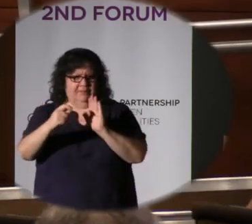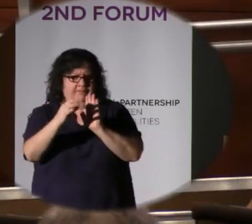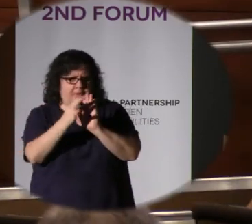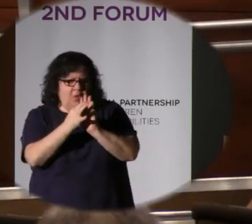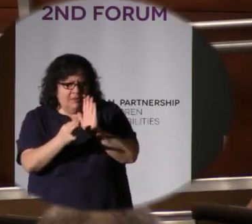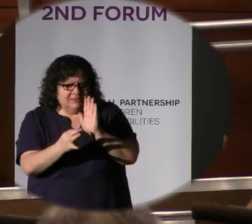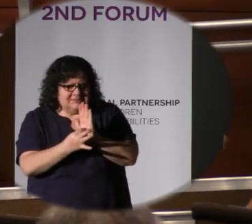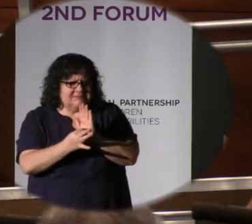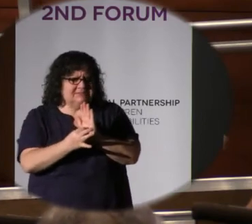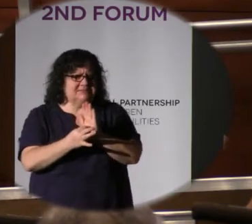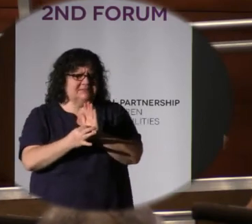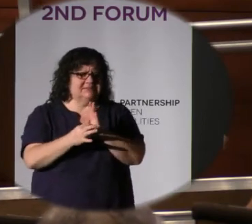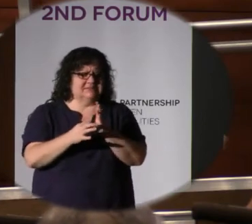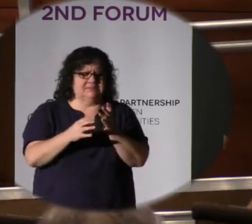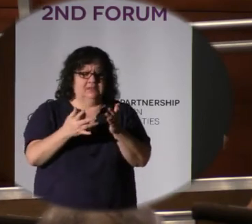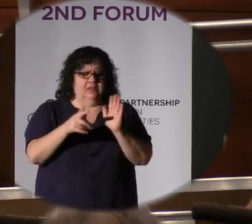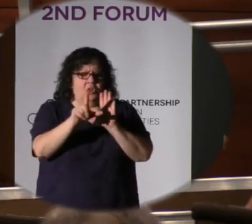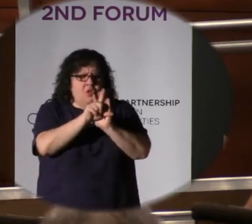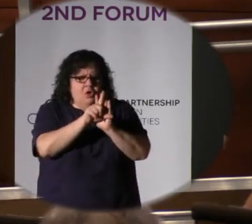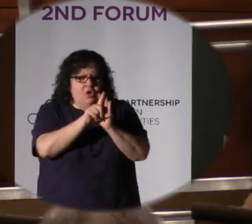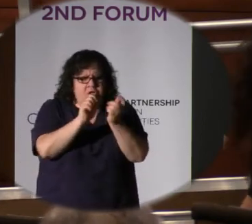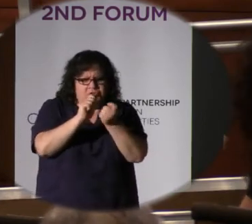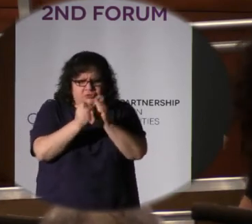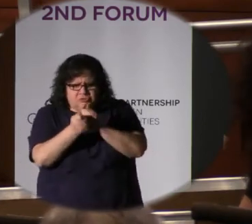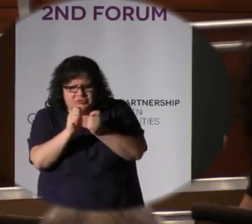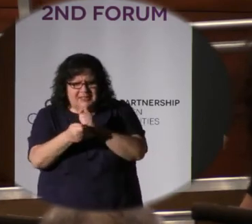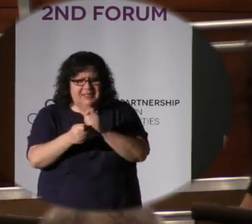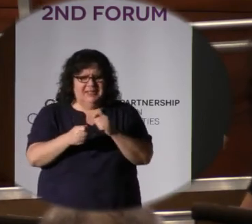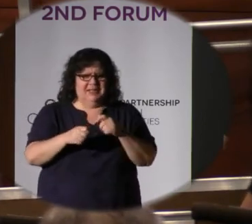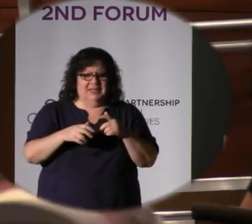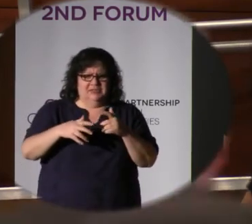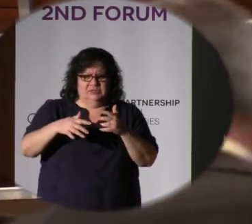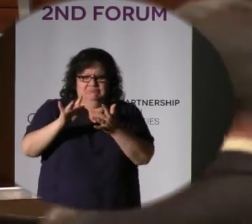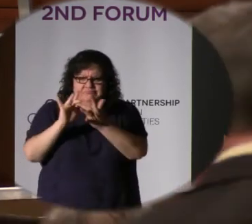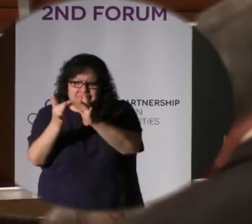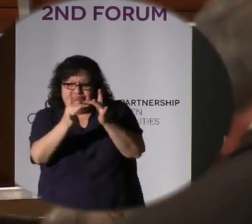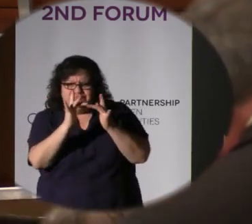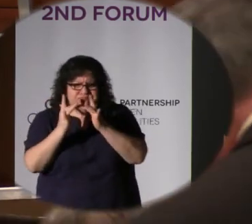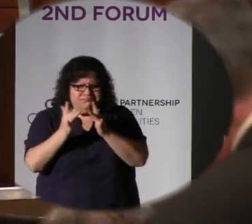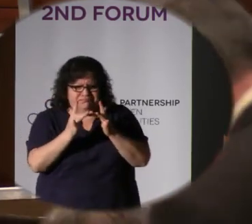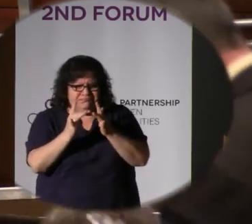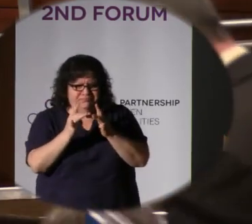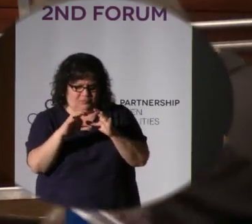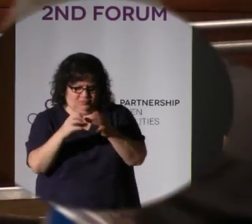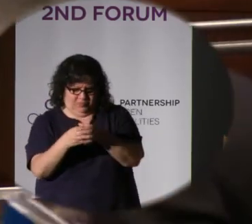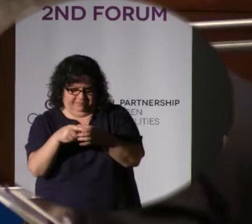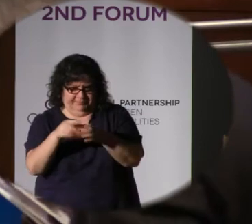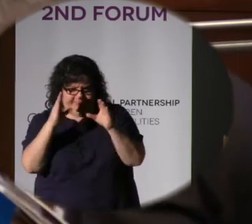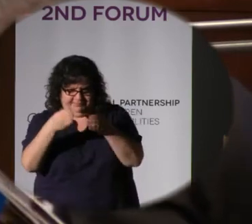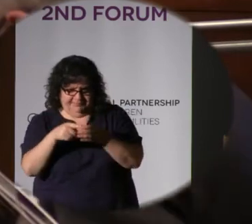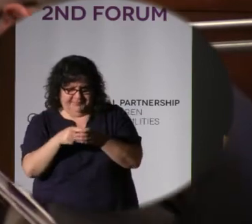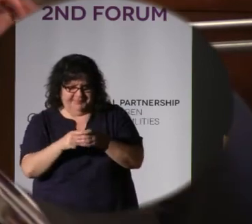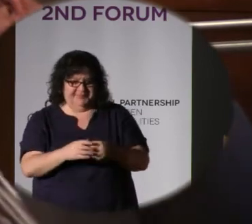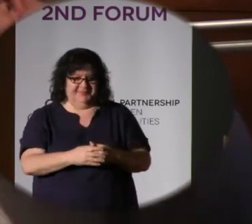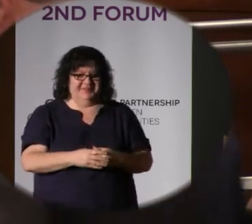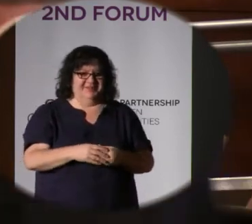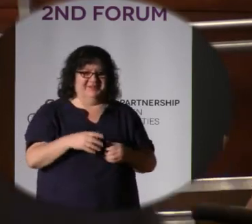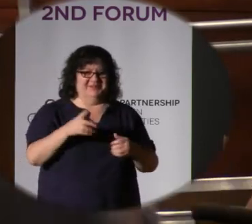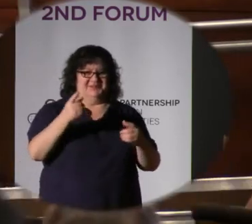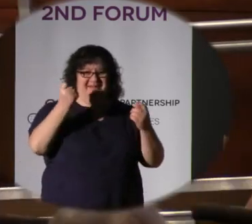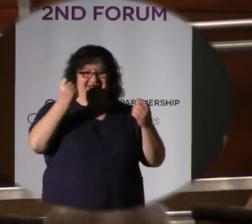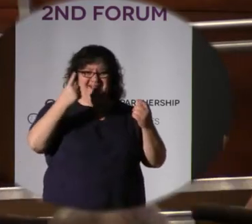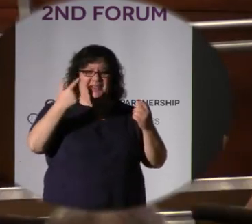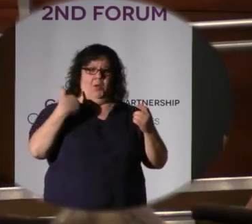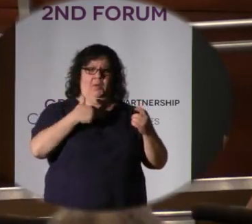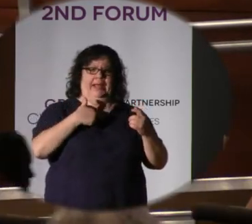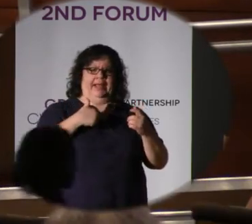we define what we expect from different entities. And one group, thematic group, can have many task forces that created as soon as we